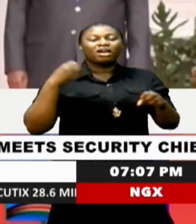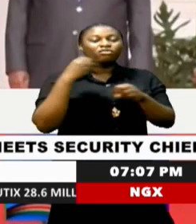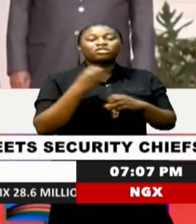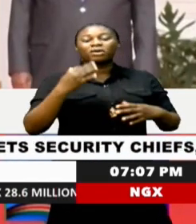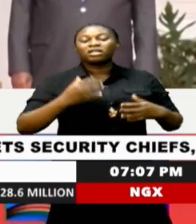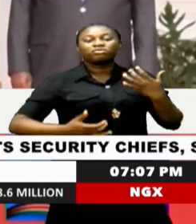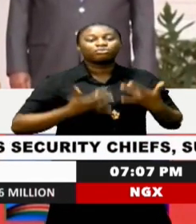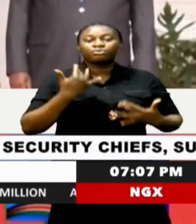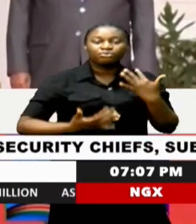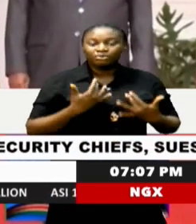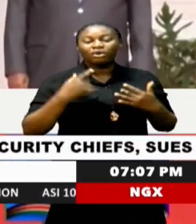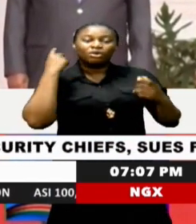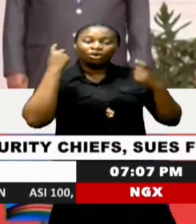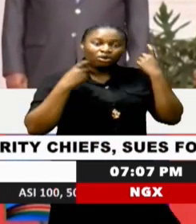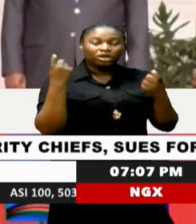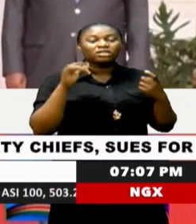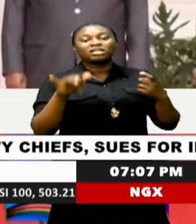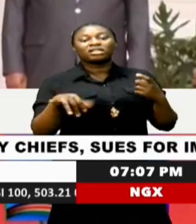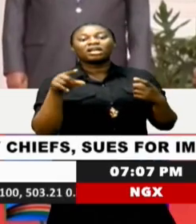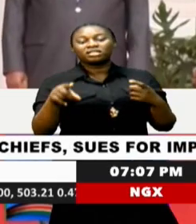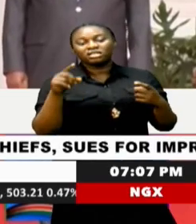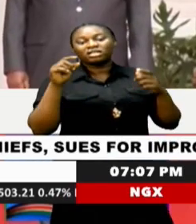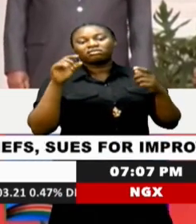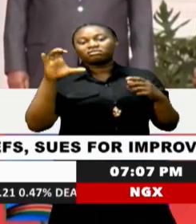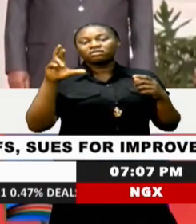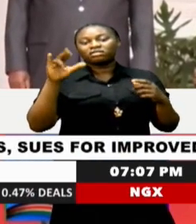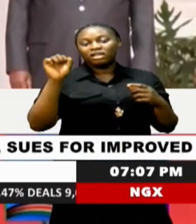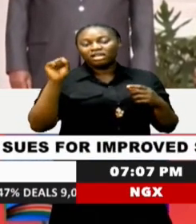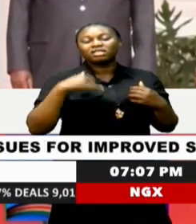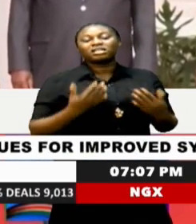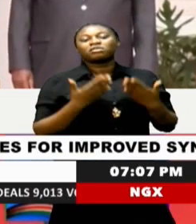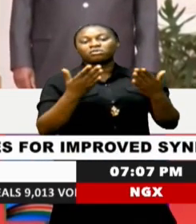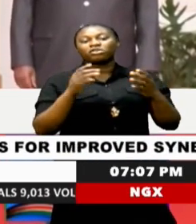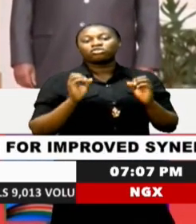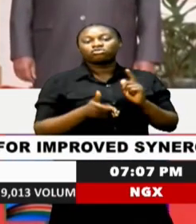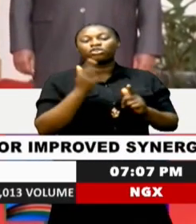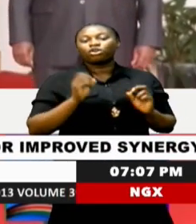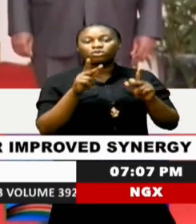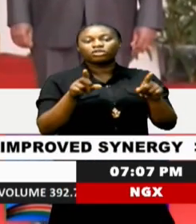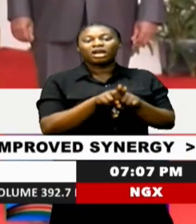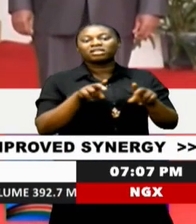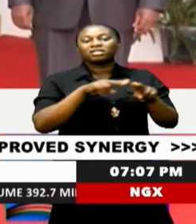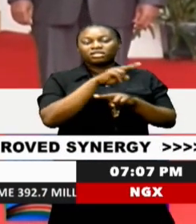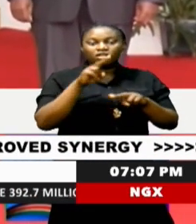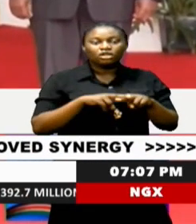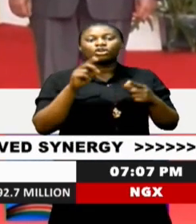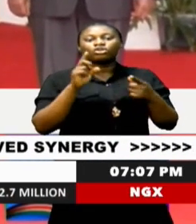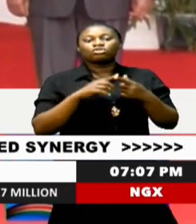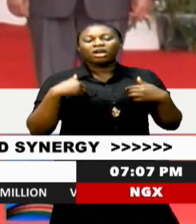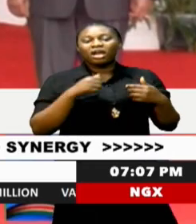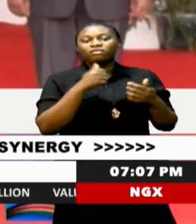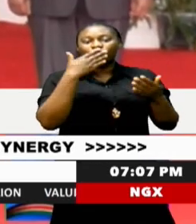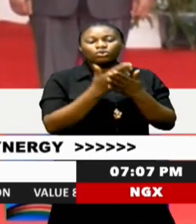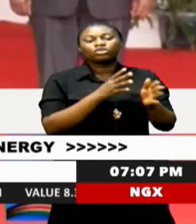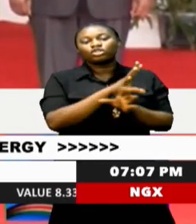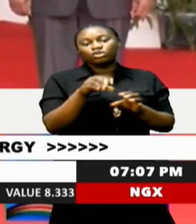and uncertainty, the crisis has presented us with a great opportunity as a nation to craft a broad-based and inclusive